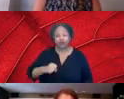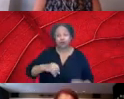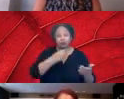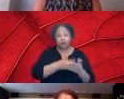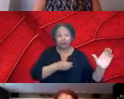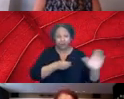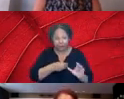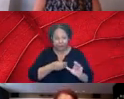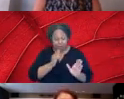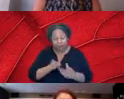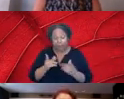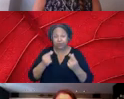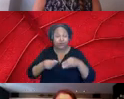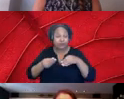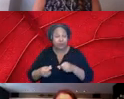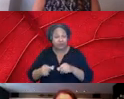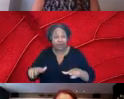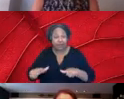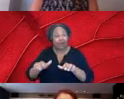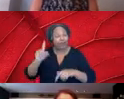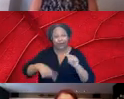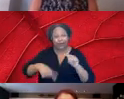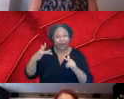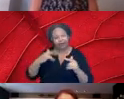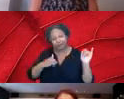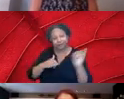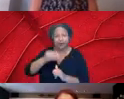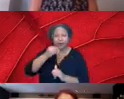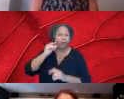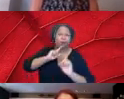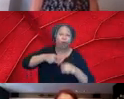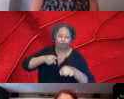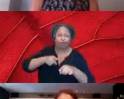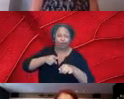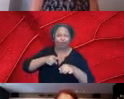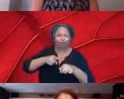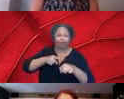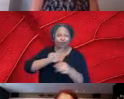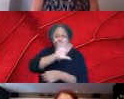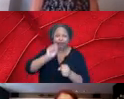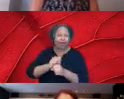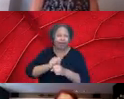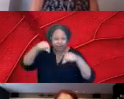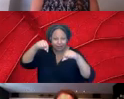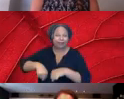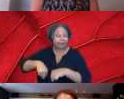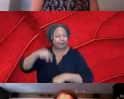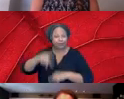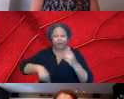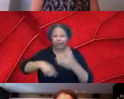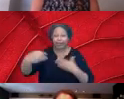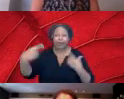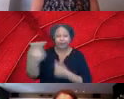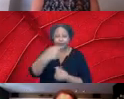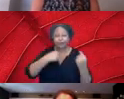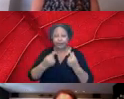so because we were in lockdown. So I would say there are some plans that I'm going to make